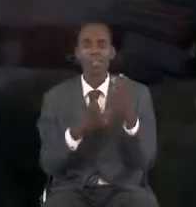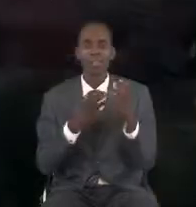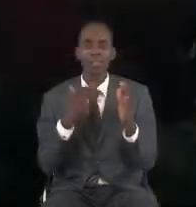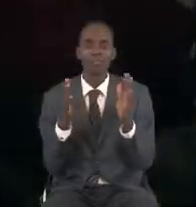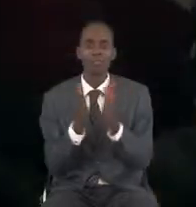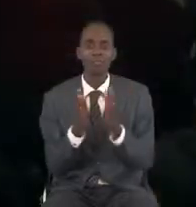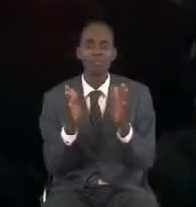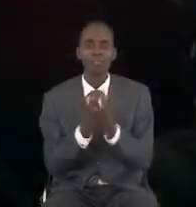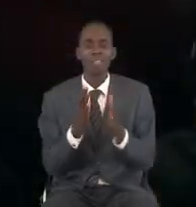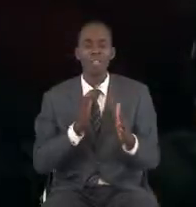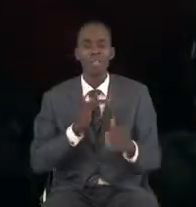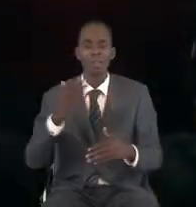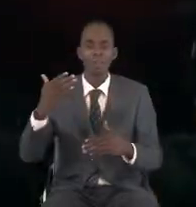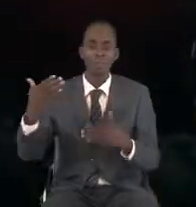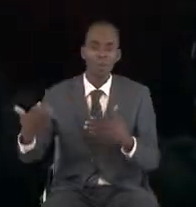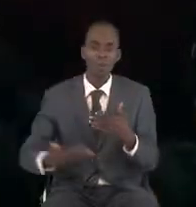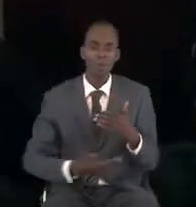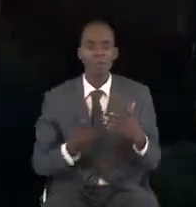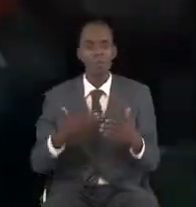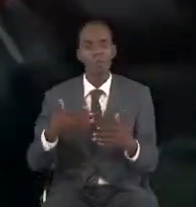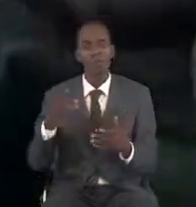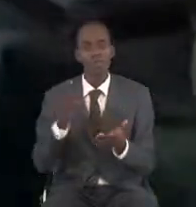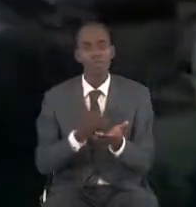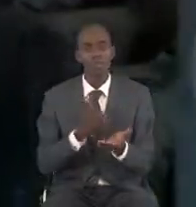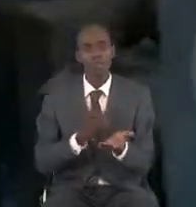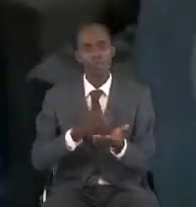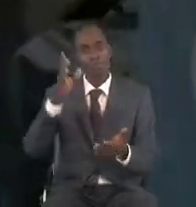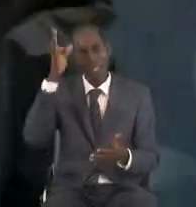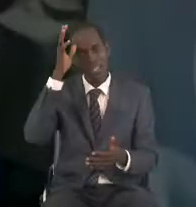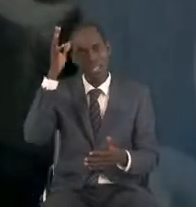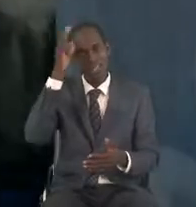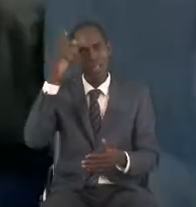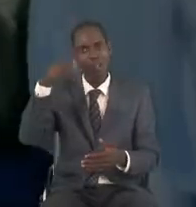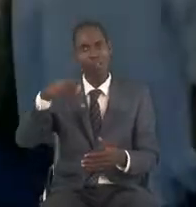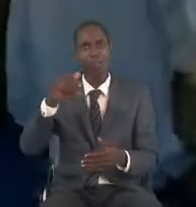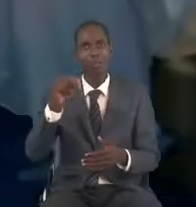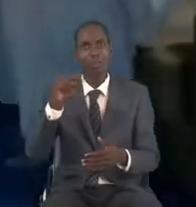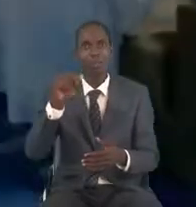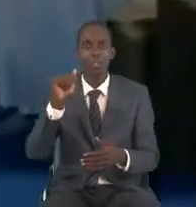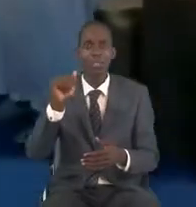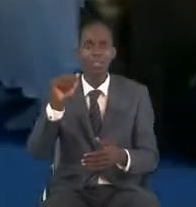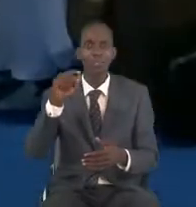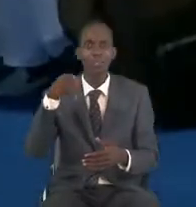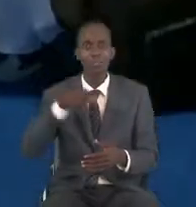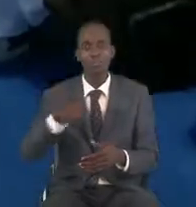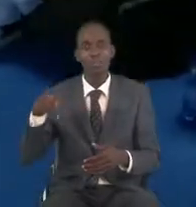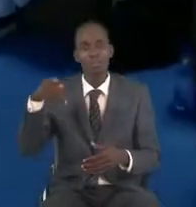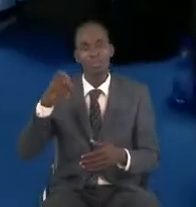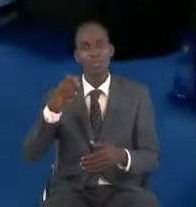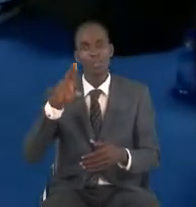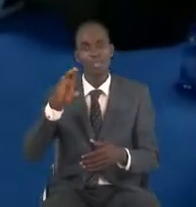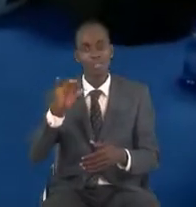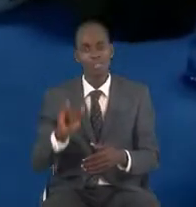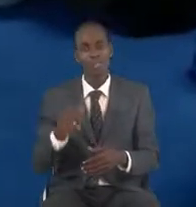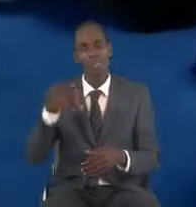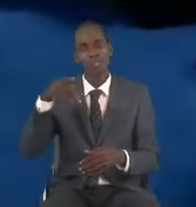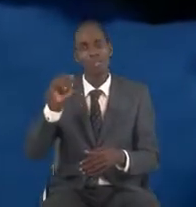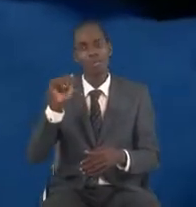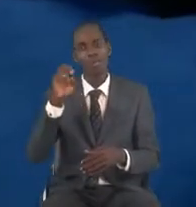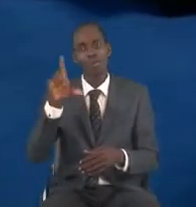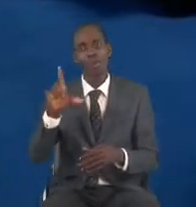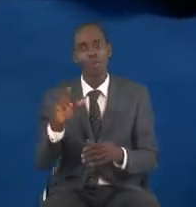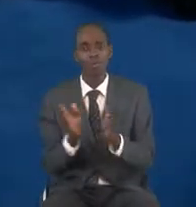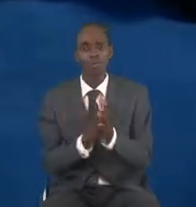Dr. Panam Percy Paul as he comes to minister to us. Praise the Lord.